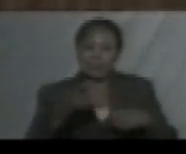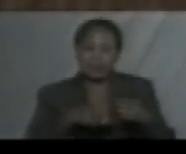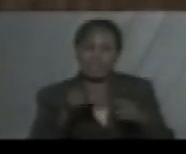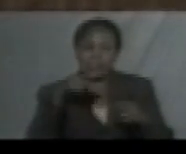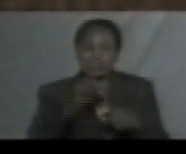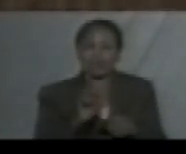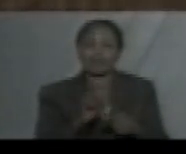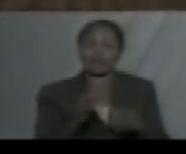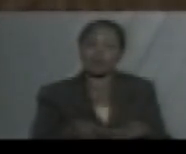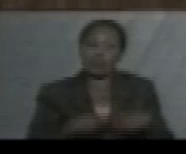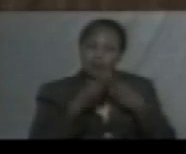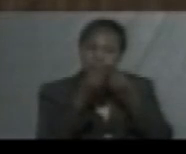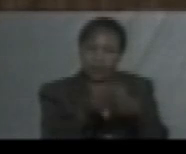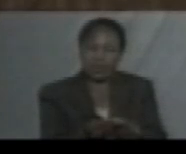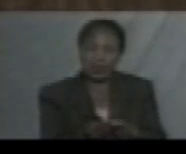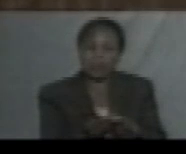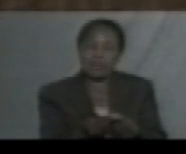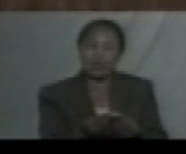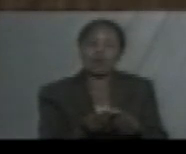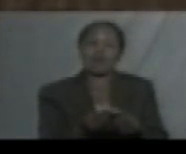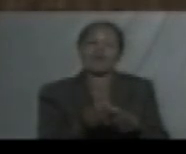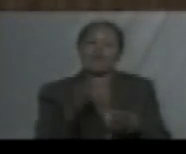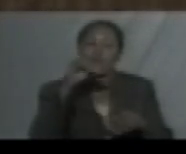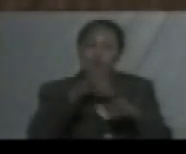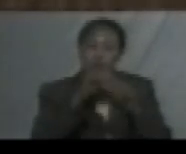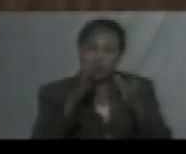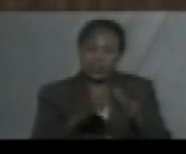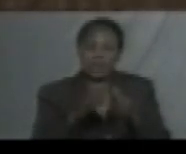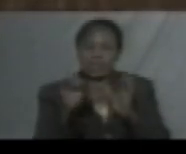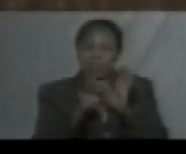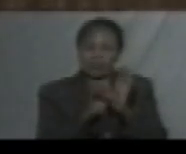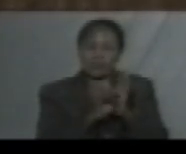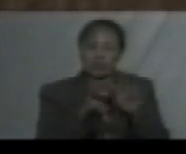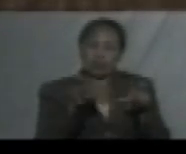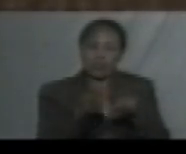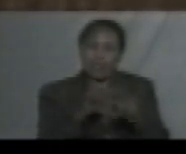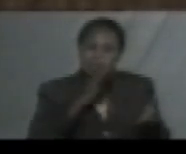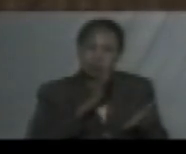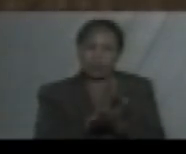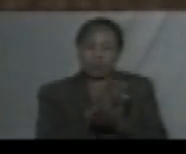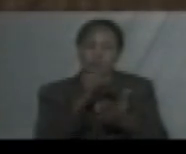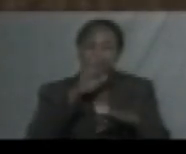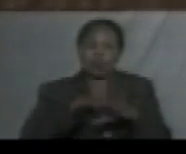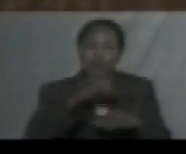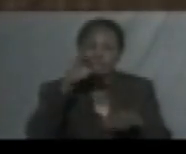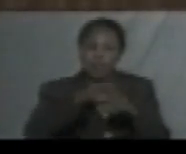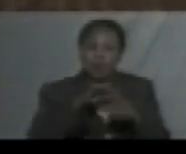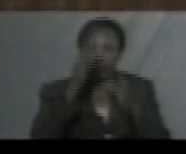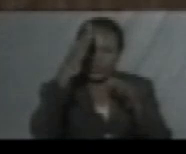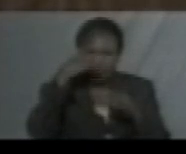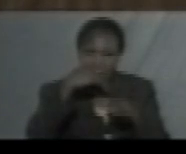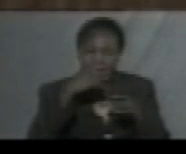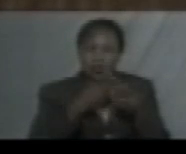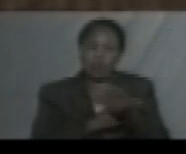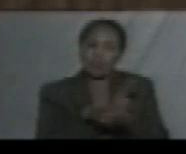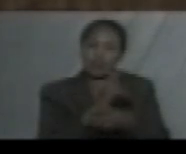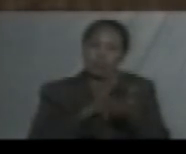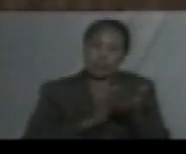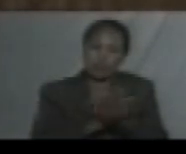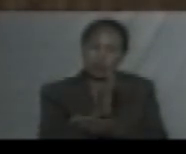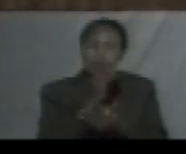to provide voter identification and authentication on polling day through the use of